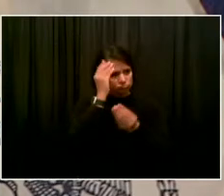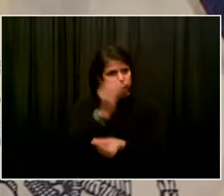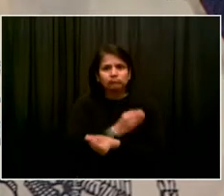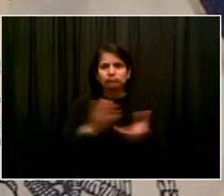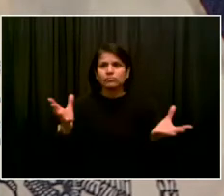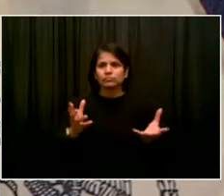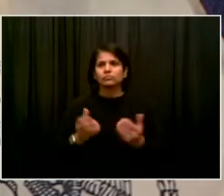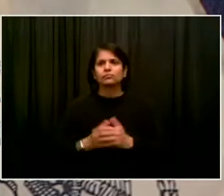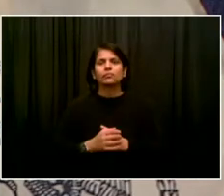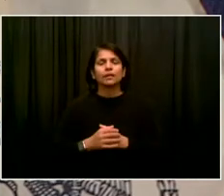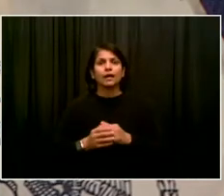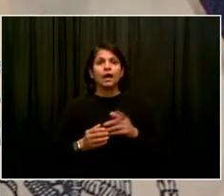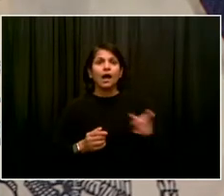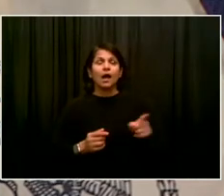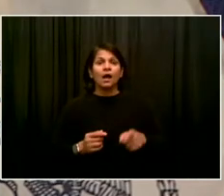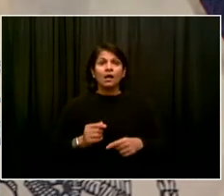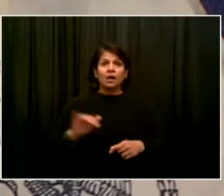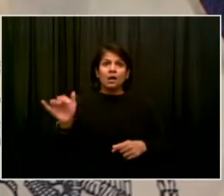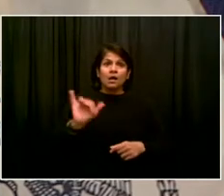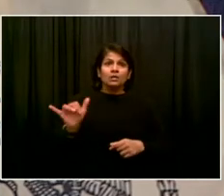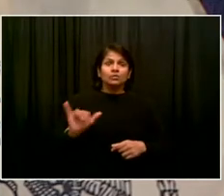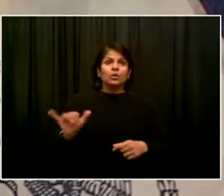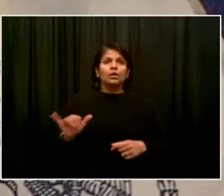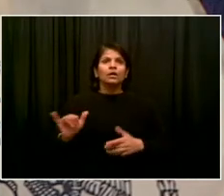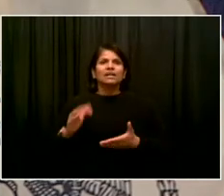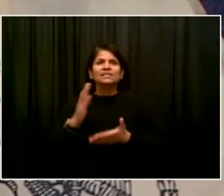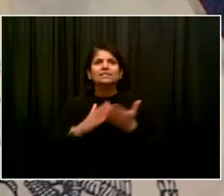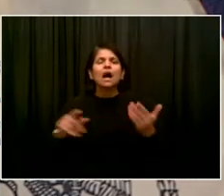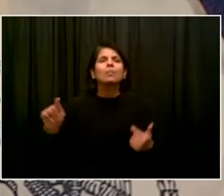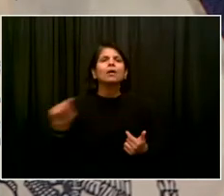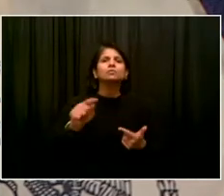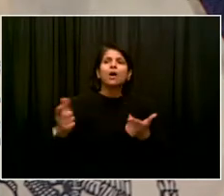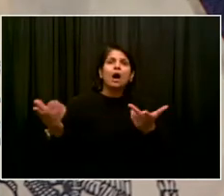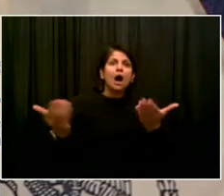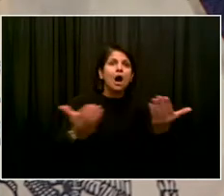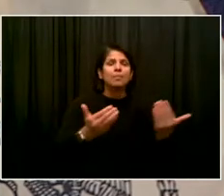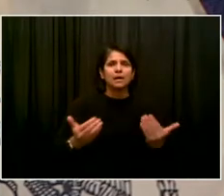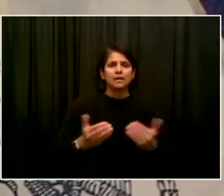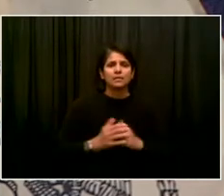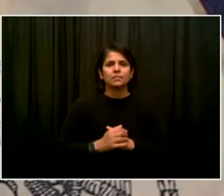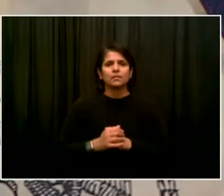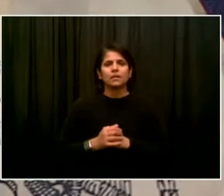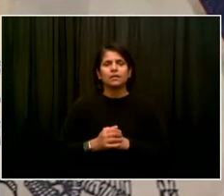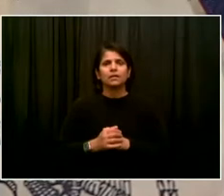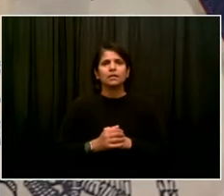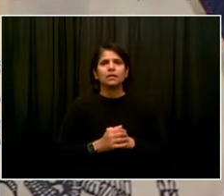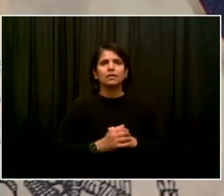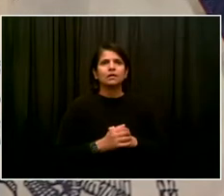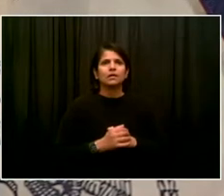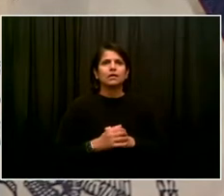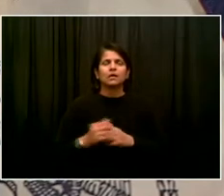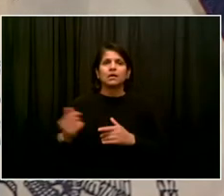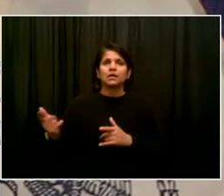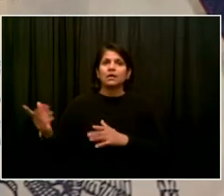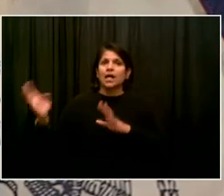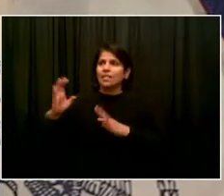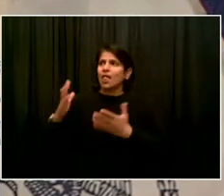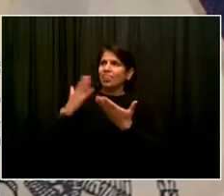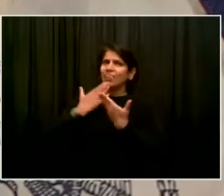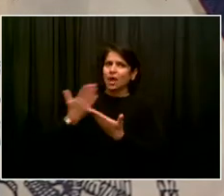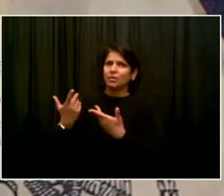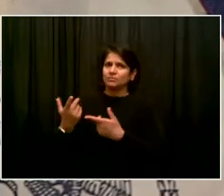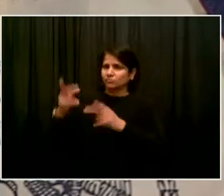gathered some of the members of this extraordinary movement to thank them and honor them. You're going to hear